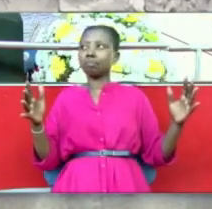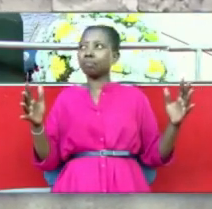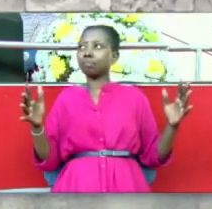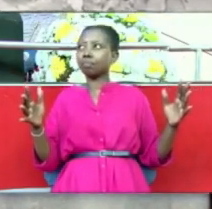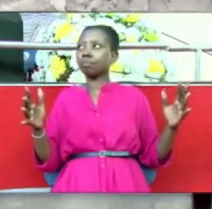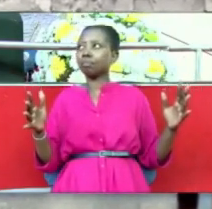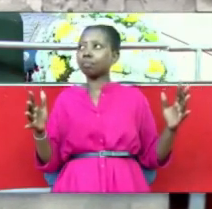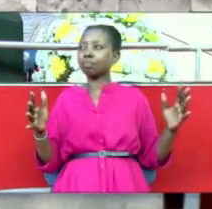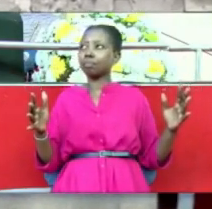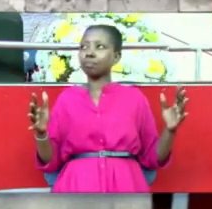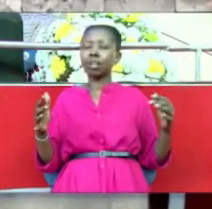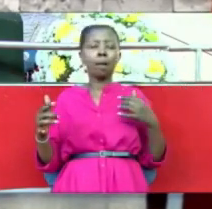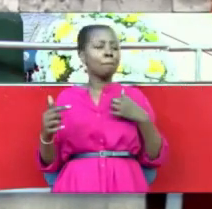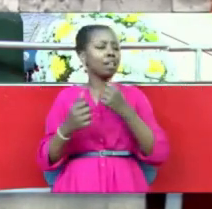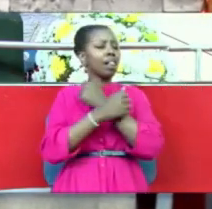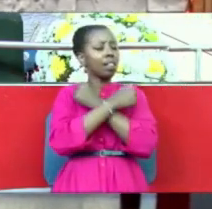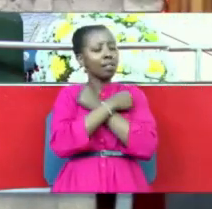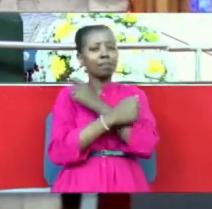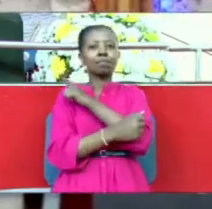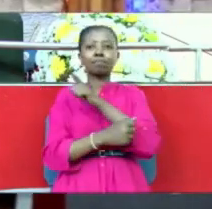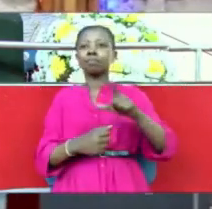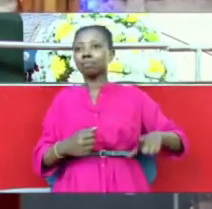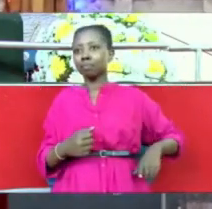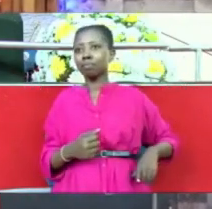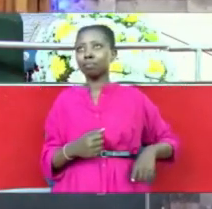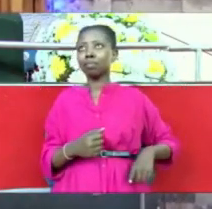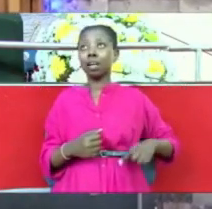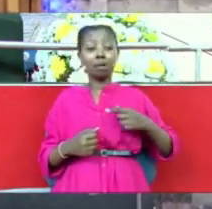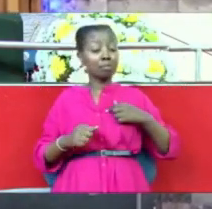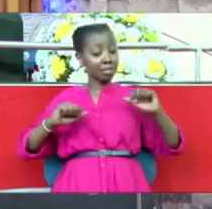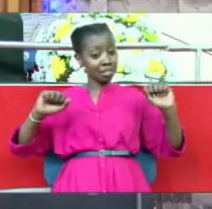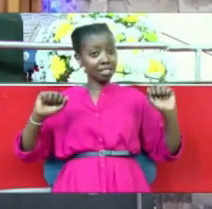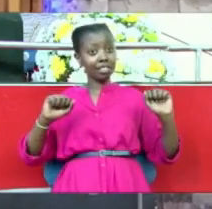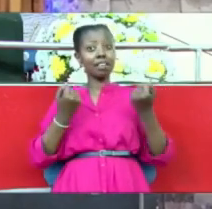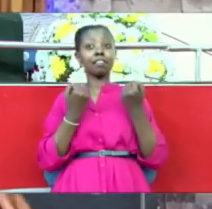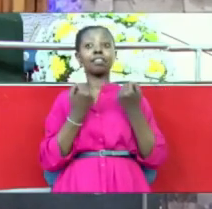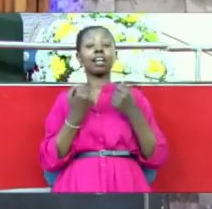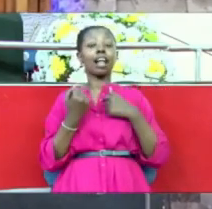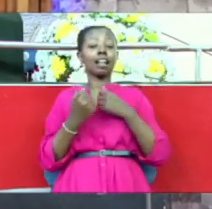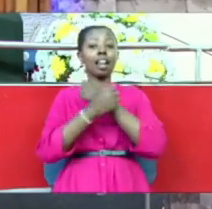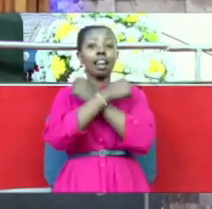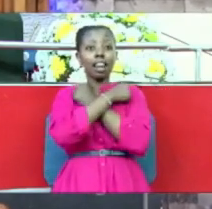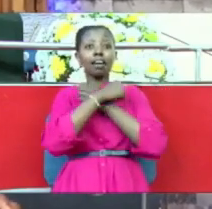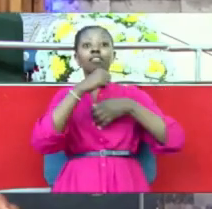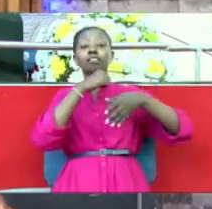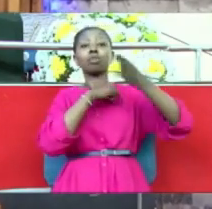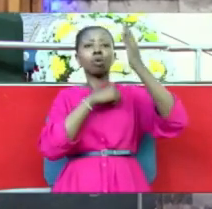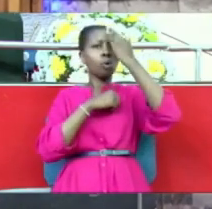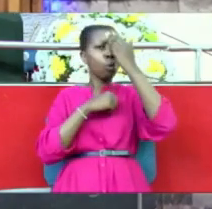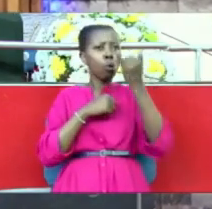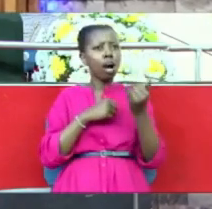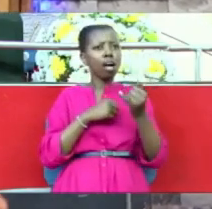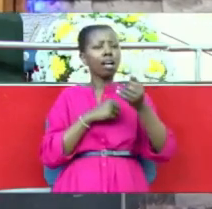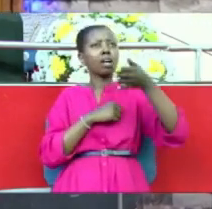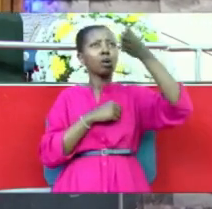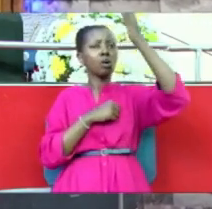kubwa. I love the Lord. Nampenda Bwana. Nimeokoka. Amen. Nampenda Yesu. Kwa sababu huyu